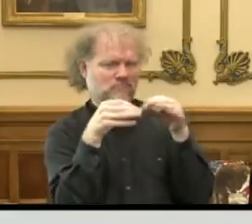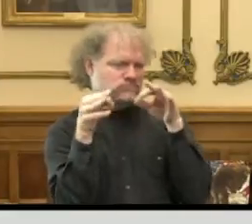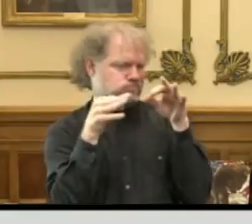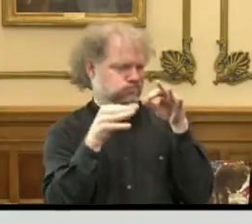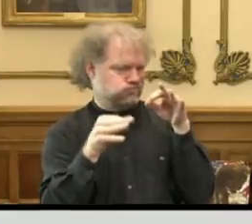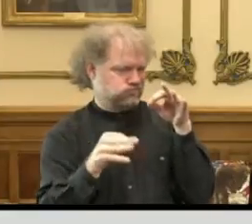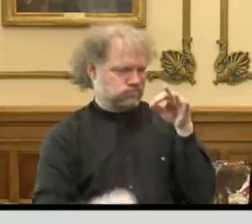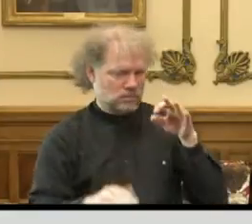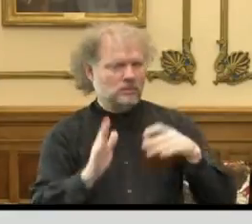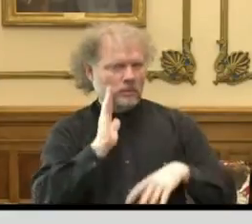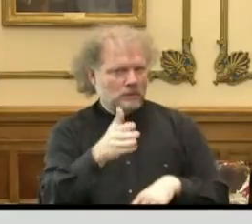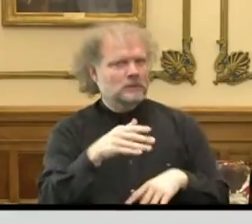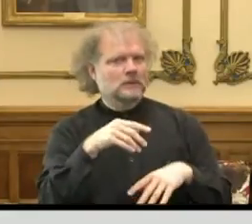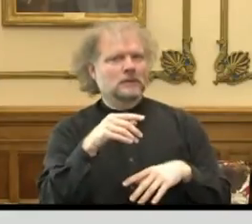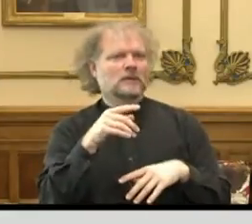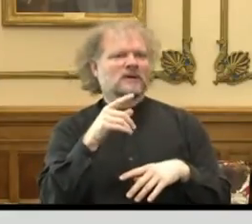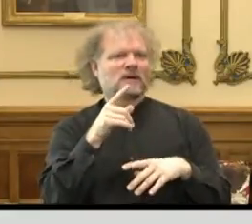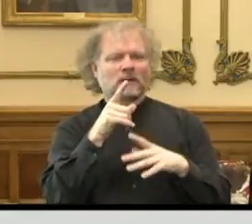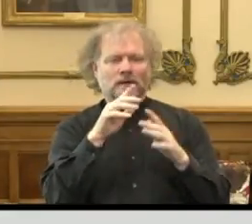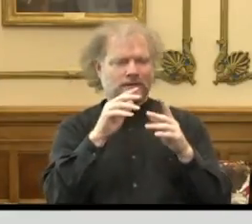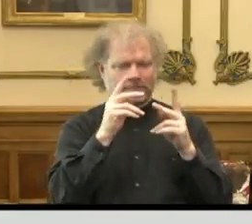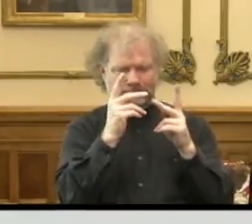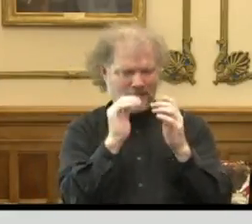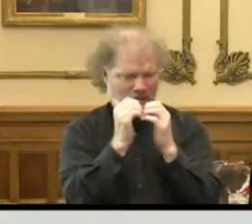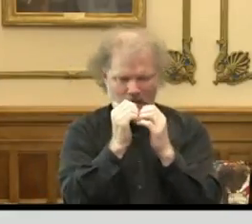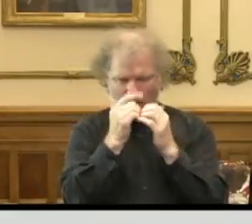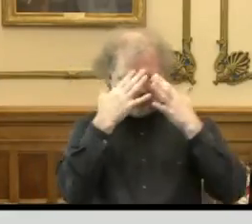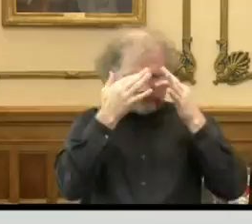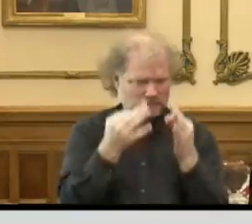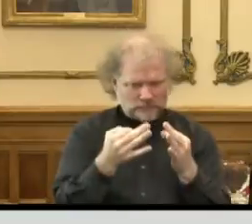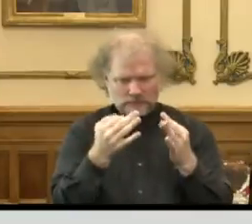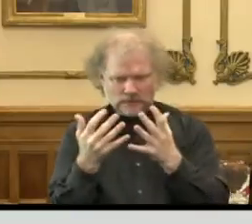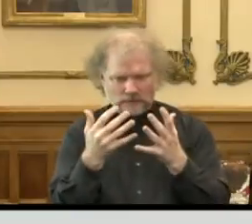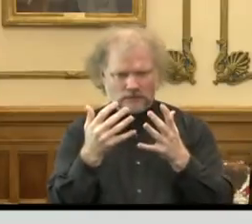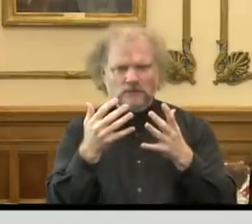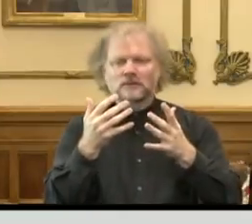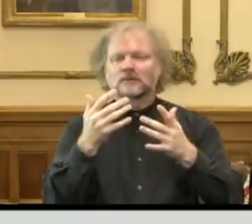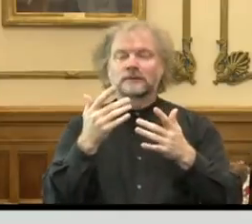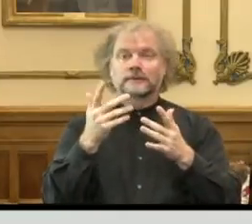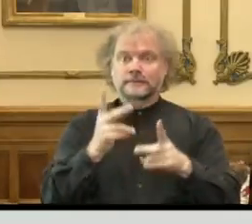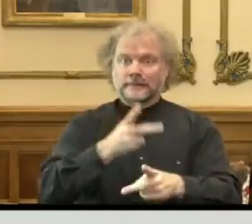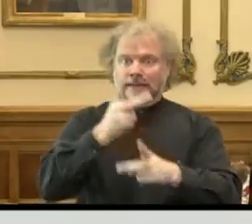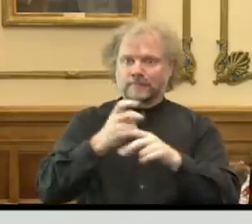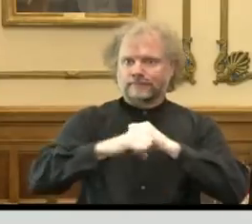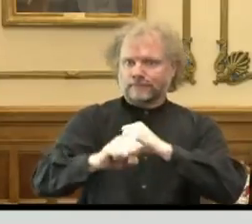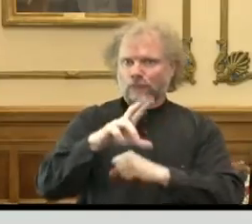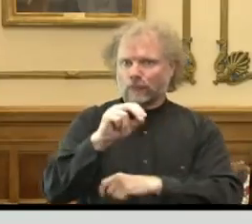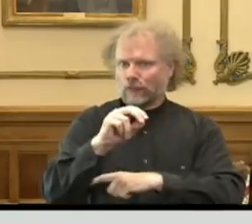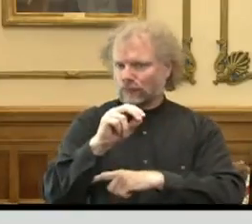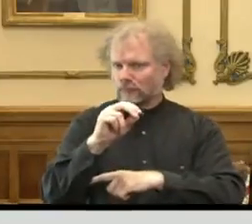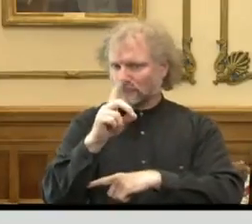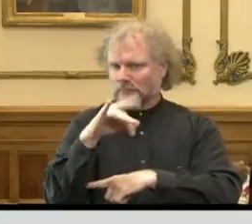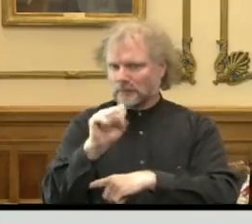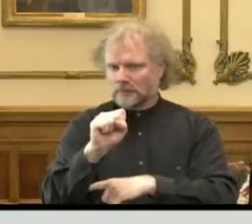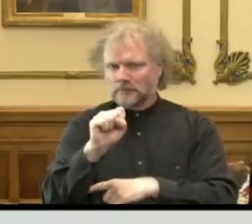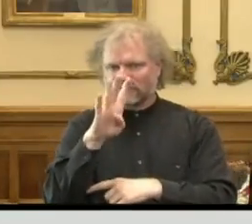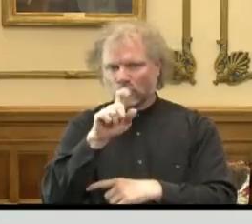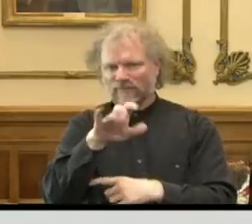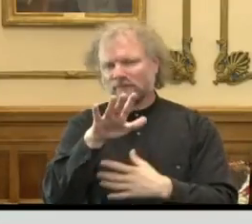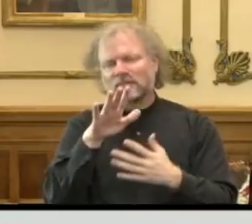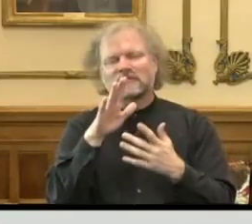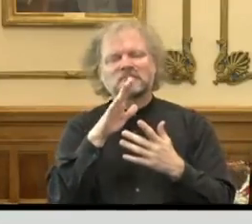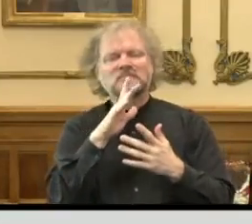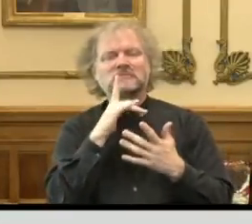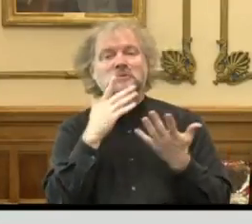is factored into how we arrived at this decision, all the different input that goes into it. So with